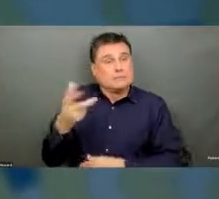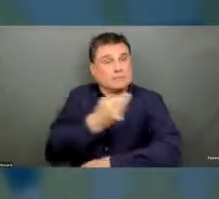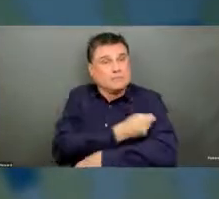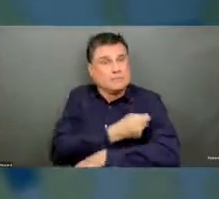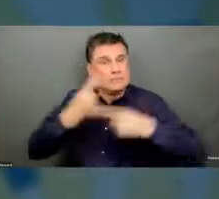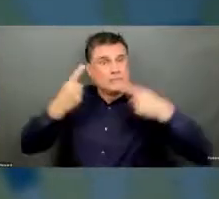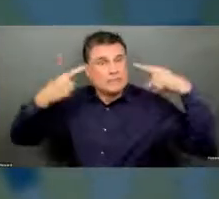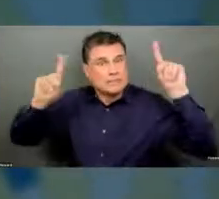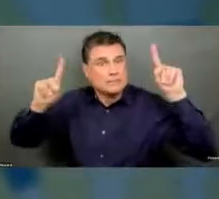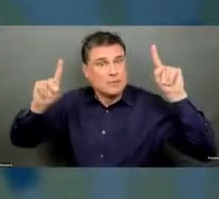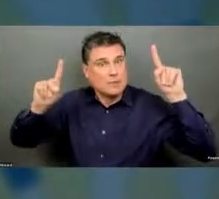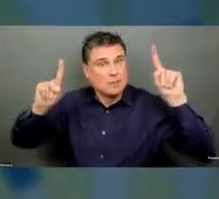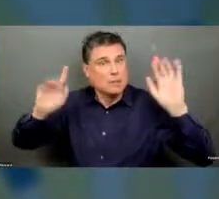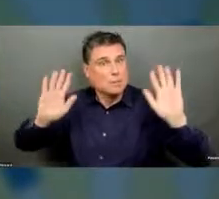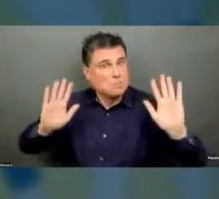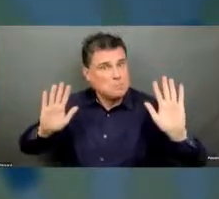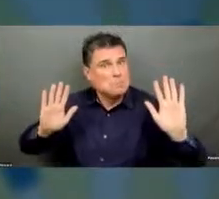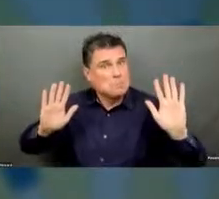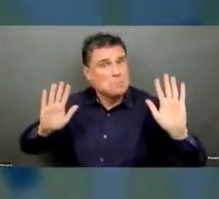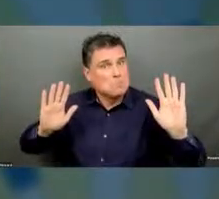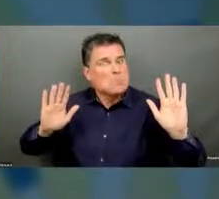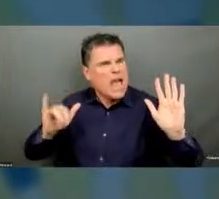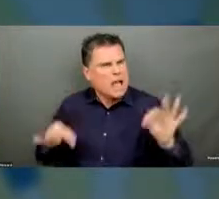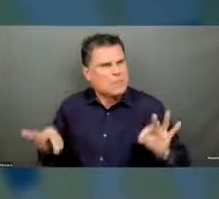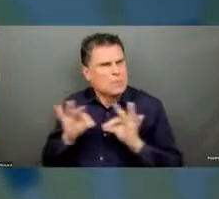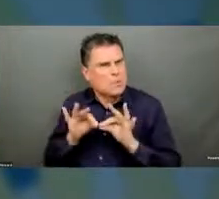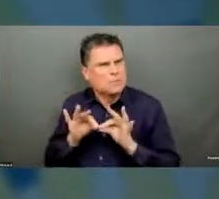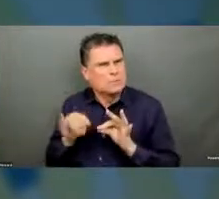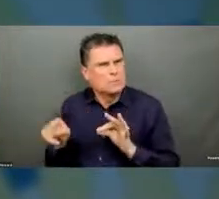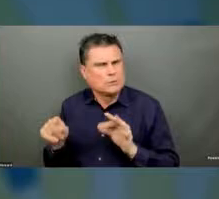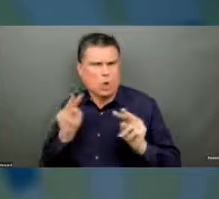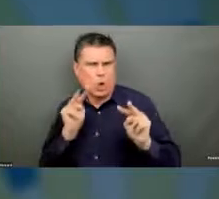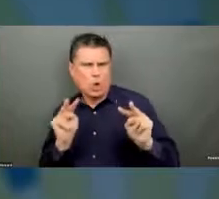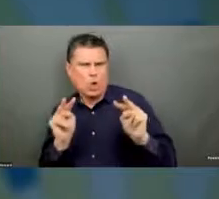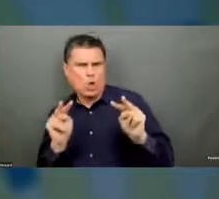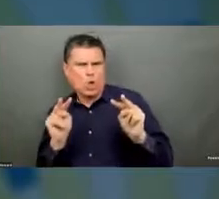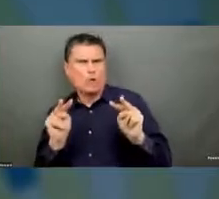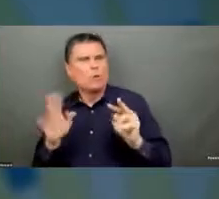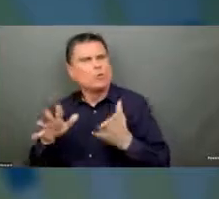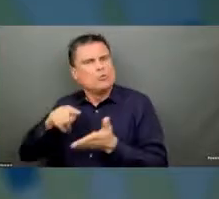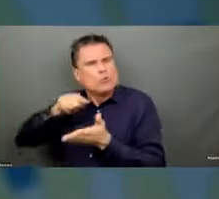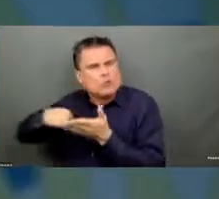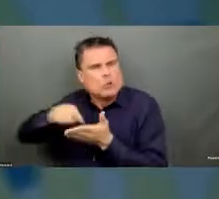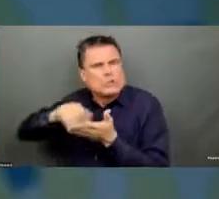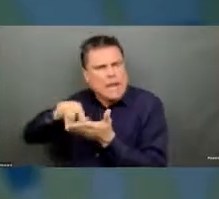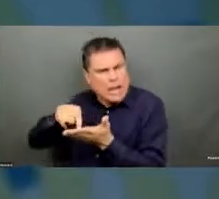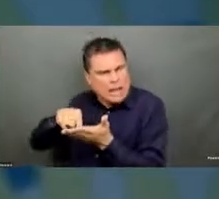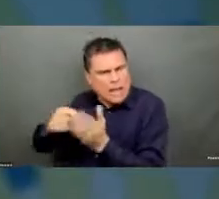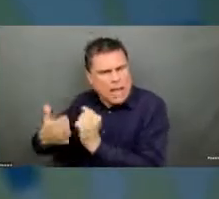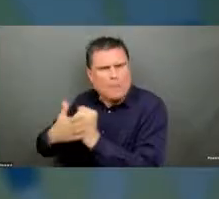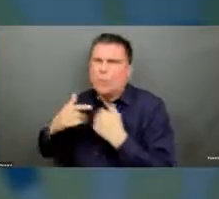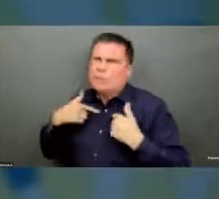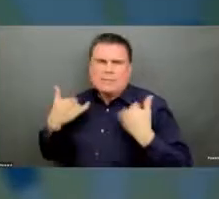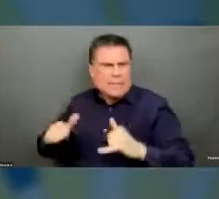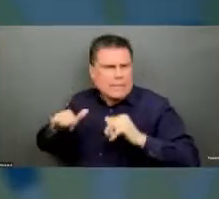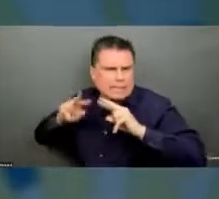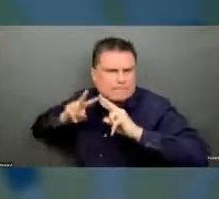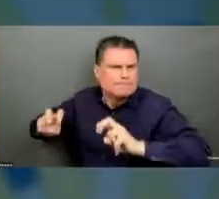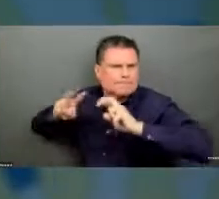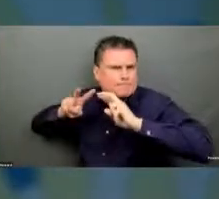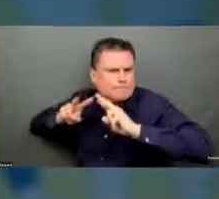continue to monitor this, and we will continue to ensure that we're watching to make sure the protection is